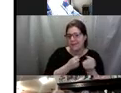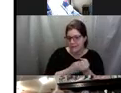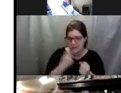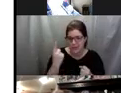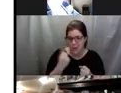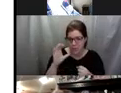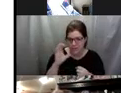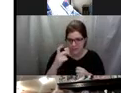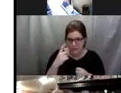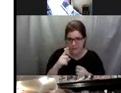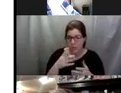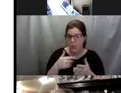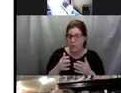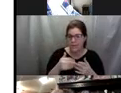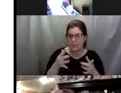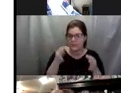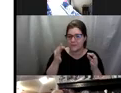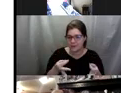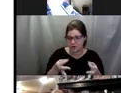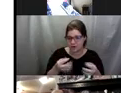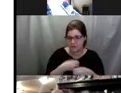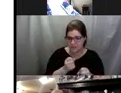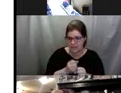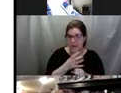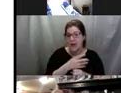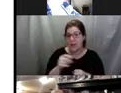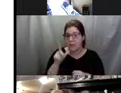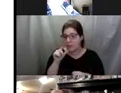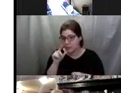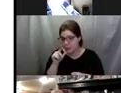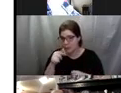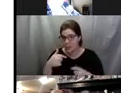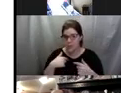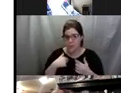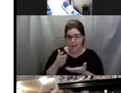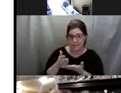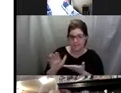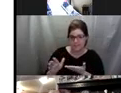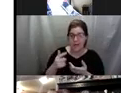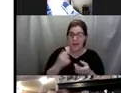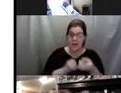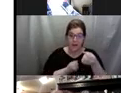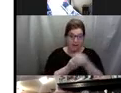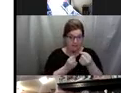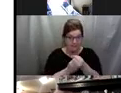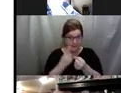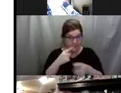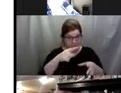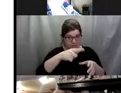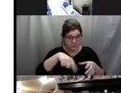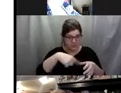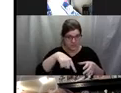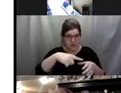in whatever decision is made, who is it that I'm leaving out, maybe intentionally or